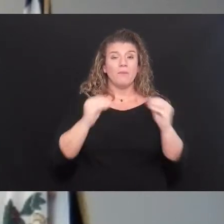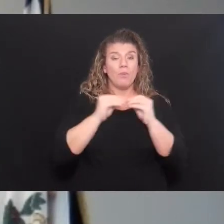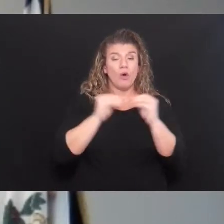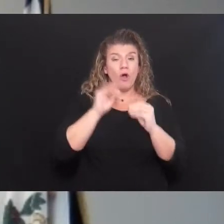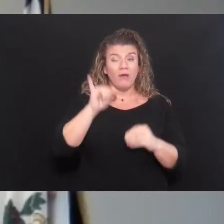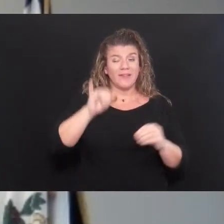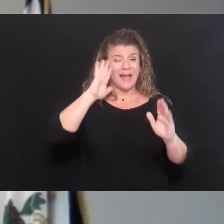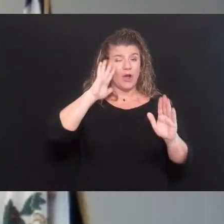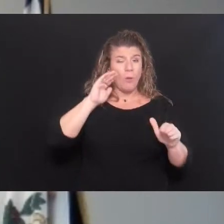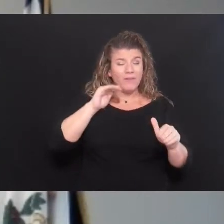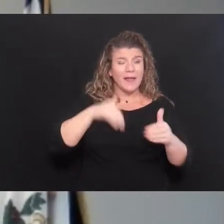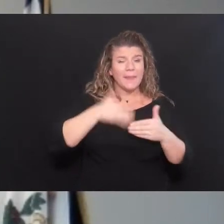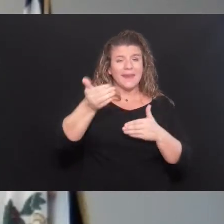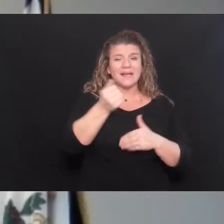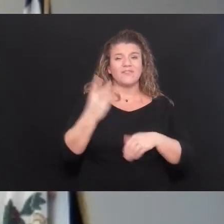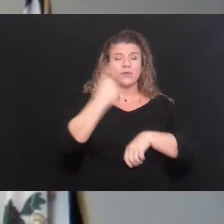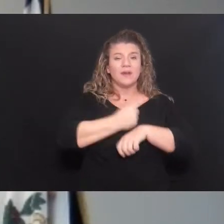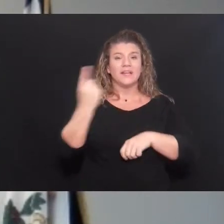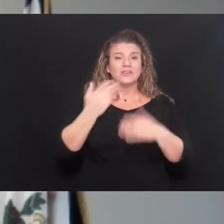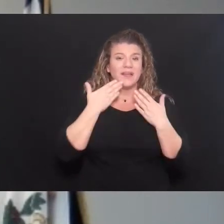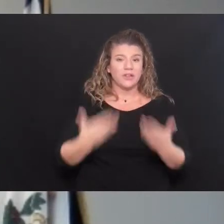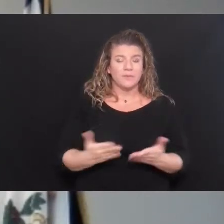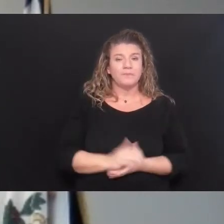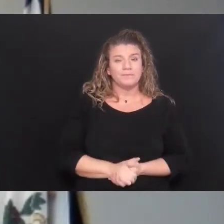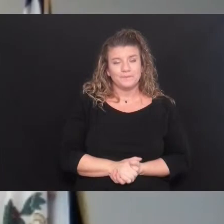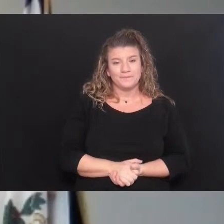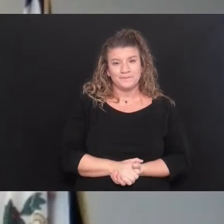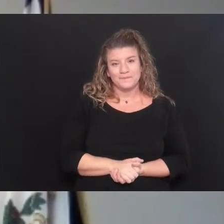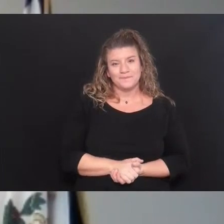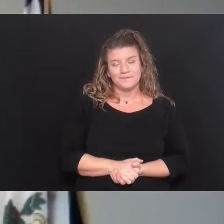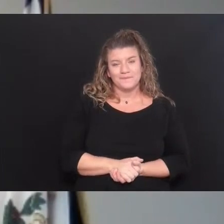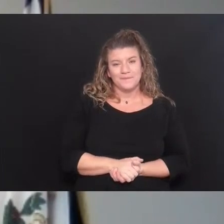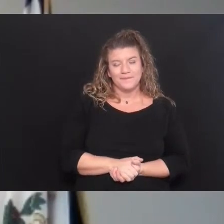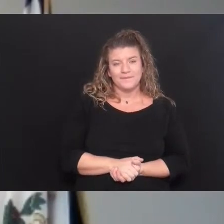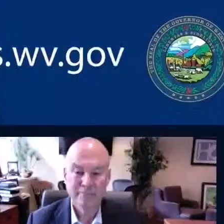within the next few days. So thank you, Charles.